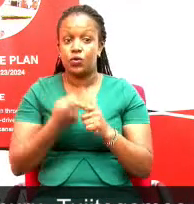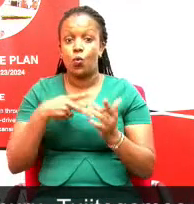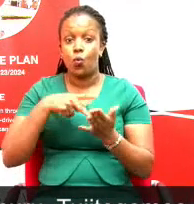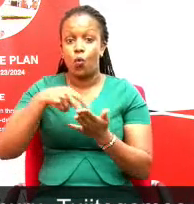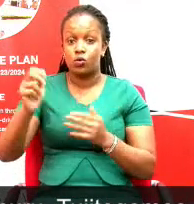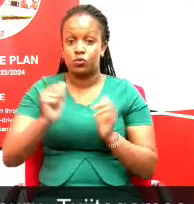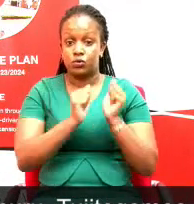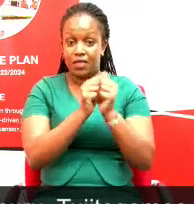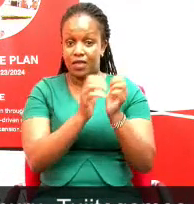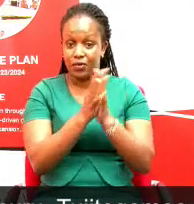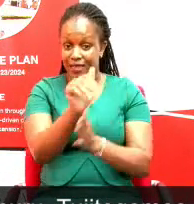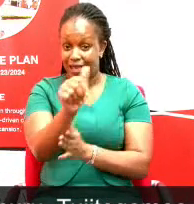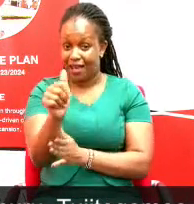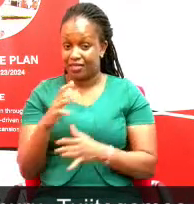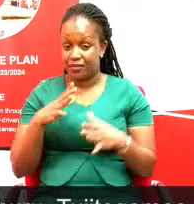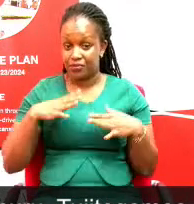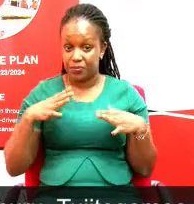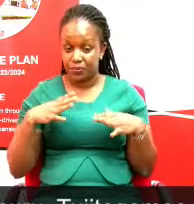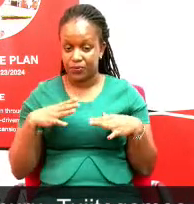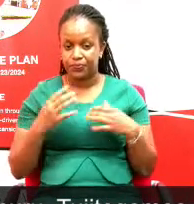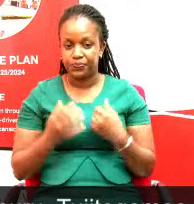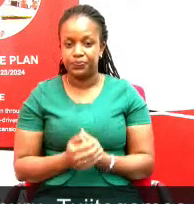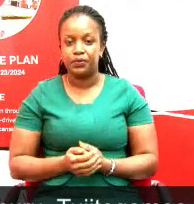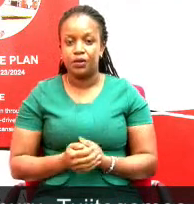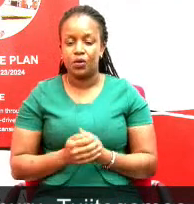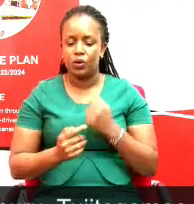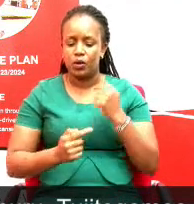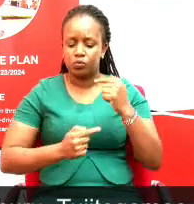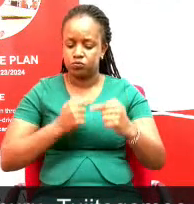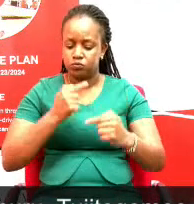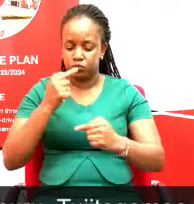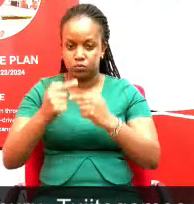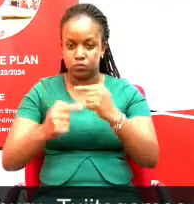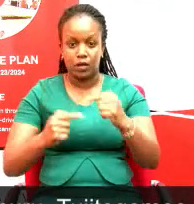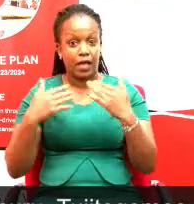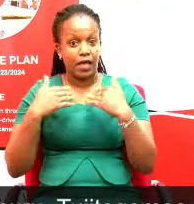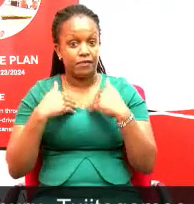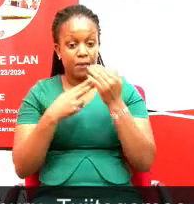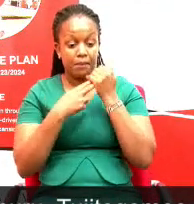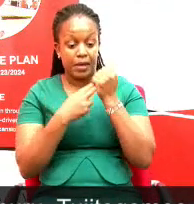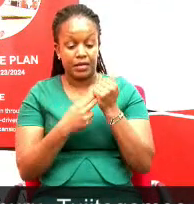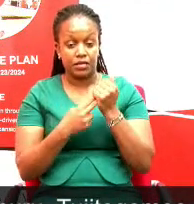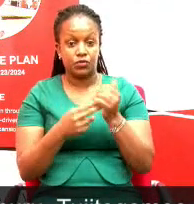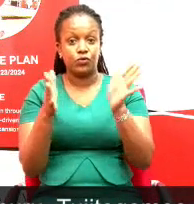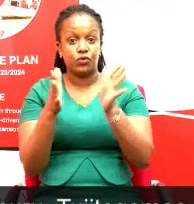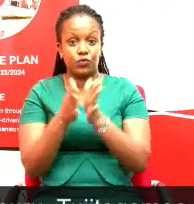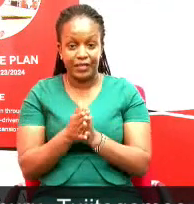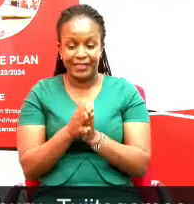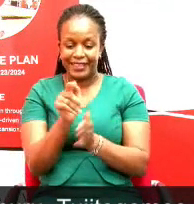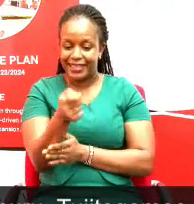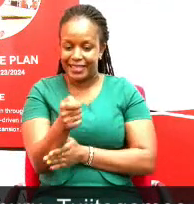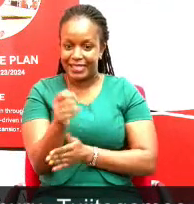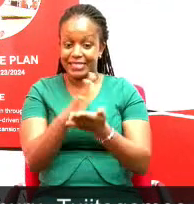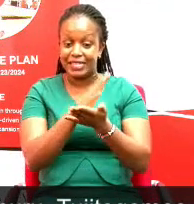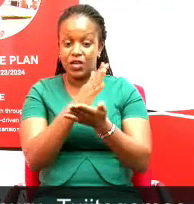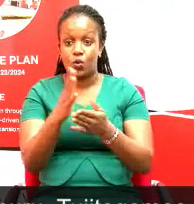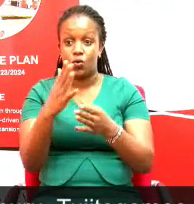with other people. We will continue forging partnerships with the key